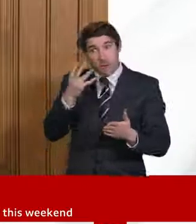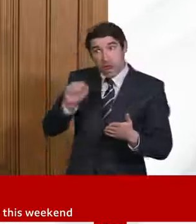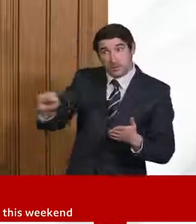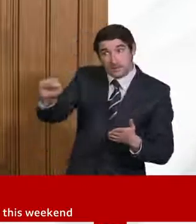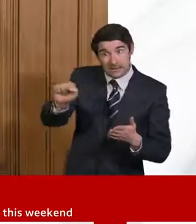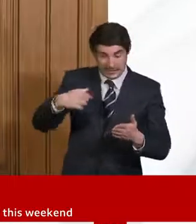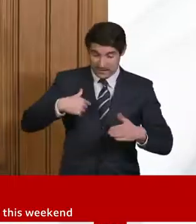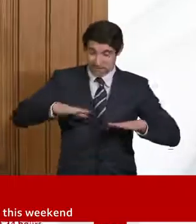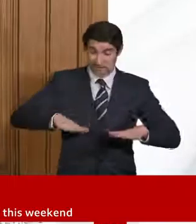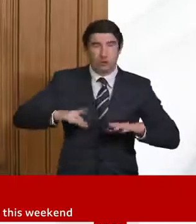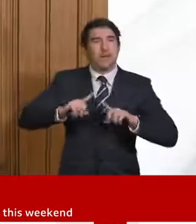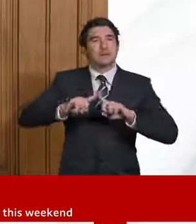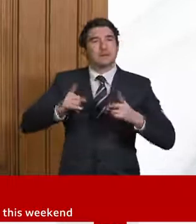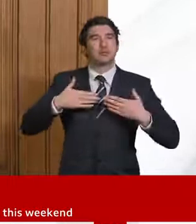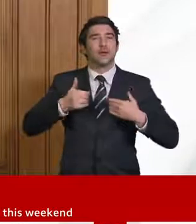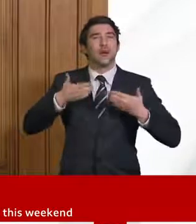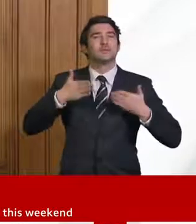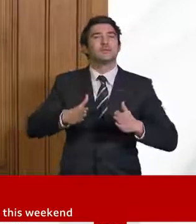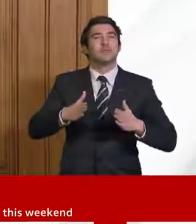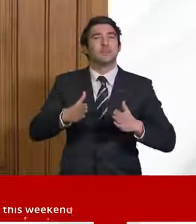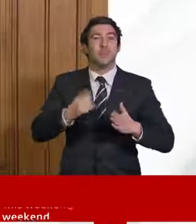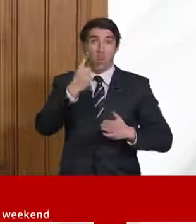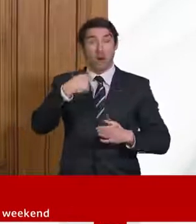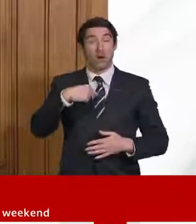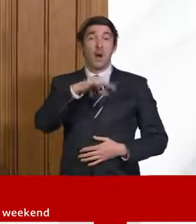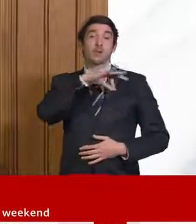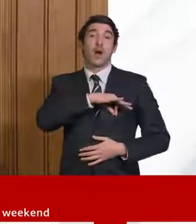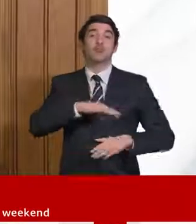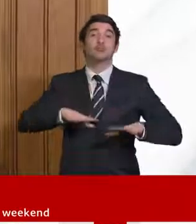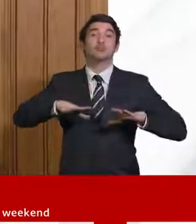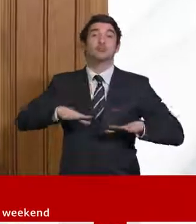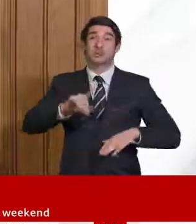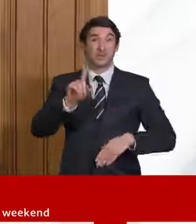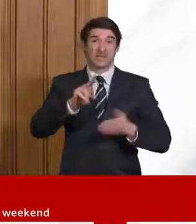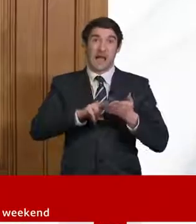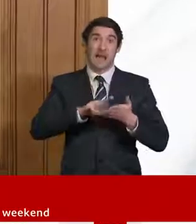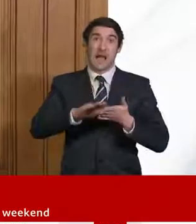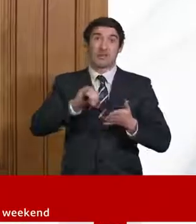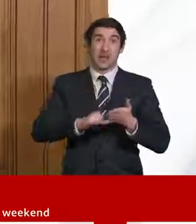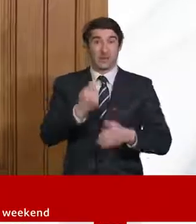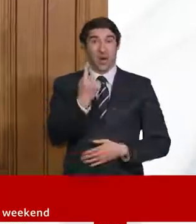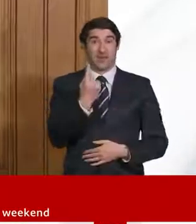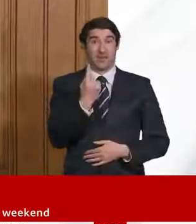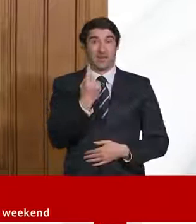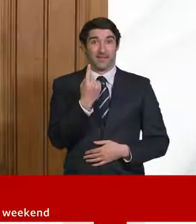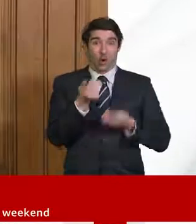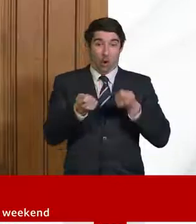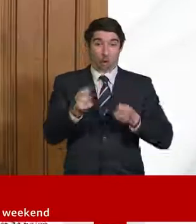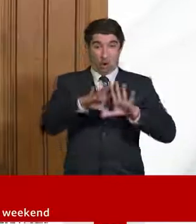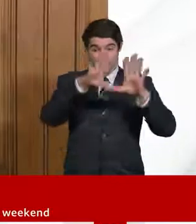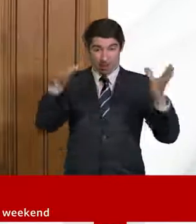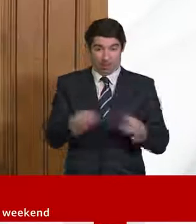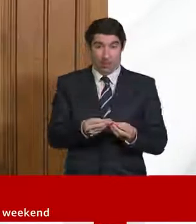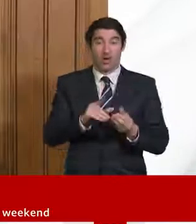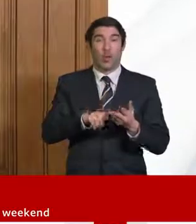NHS means that we are in a position to coordinate care very well. So, for instance, in London at the moment, which is